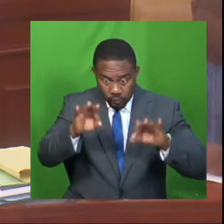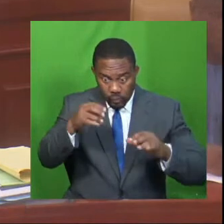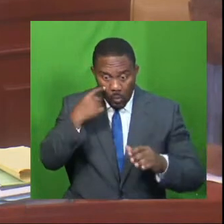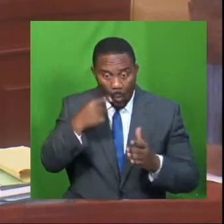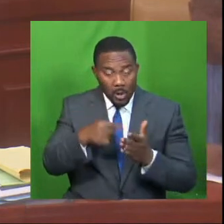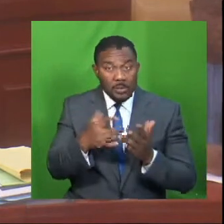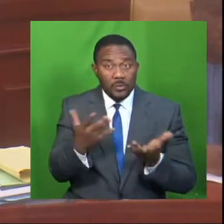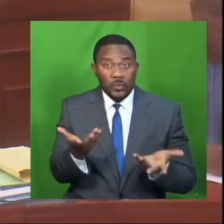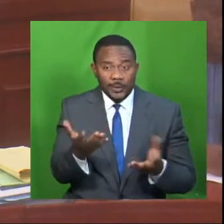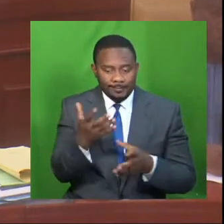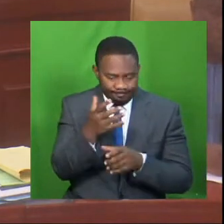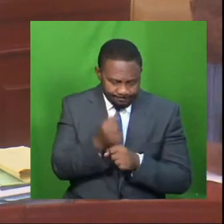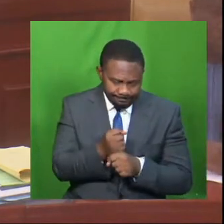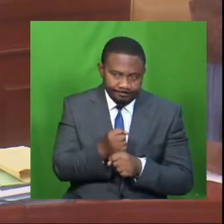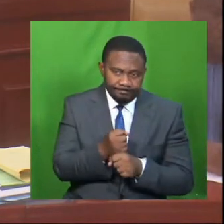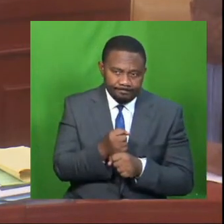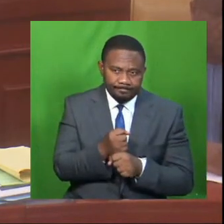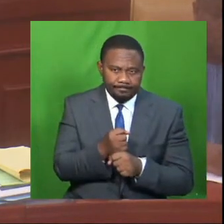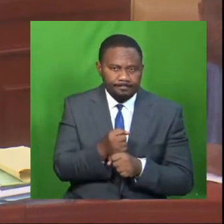members.